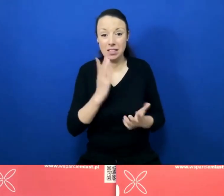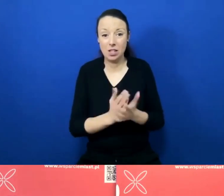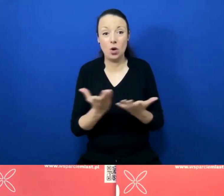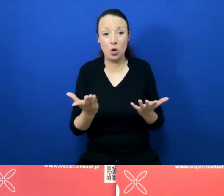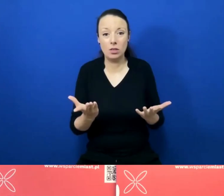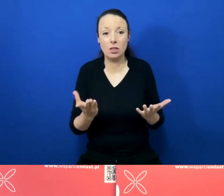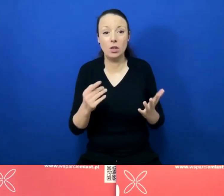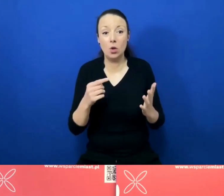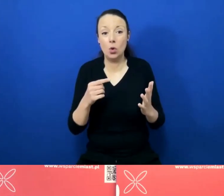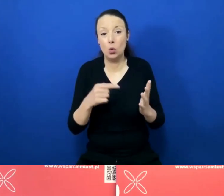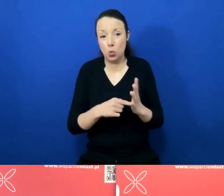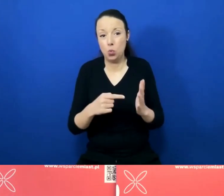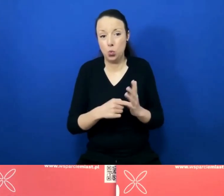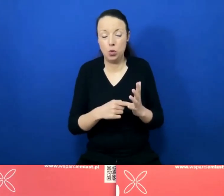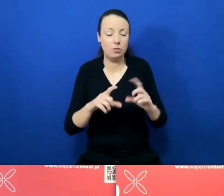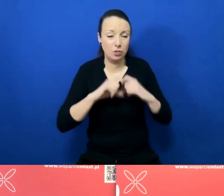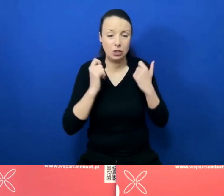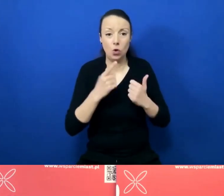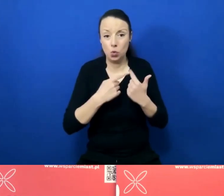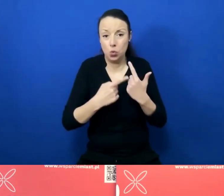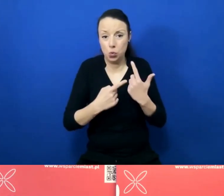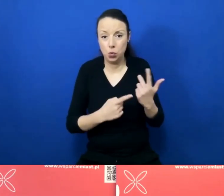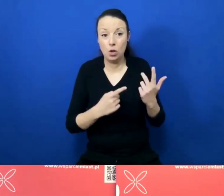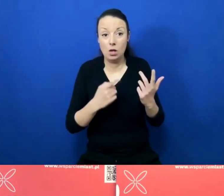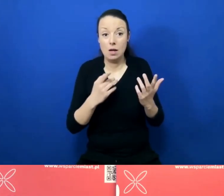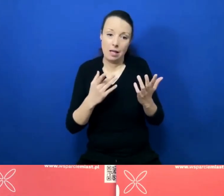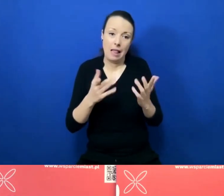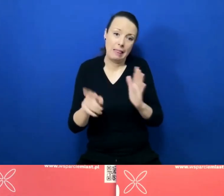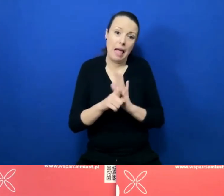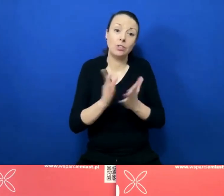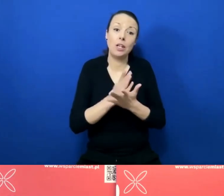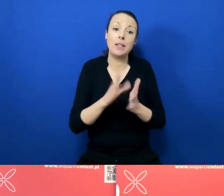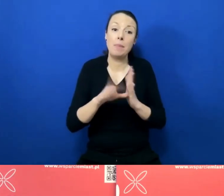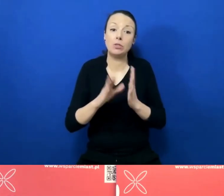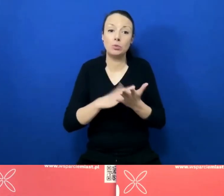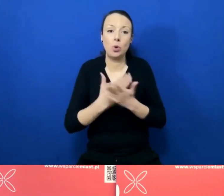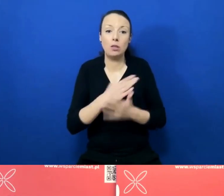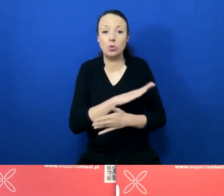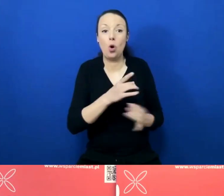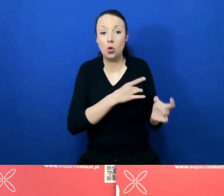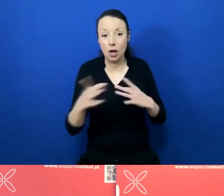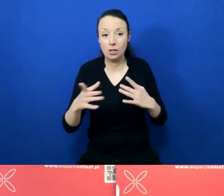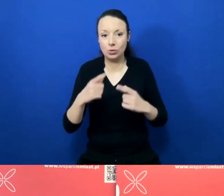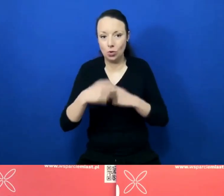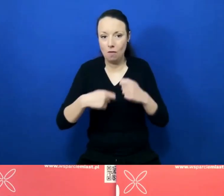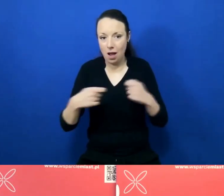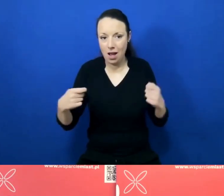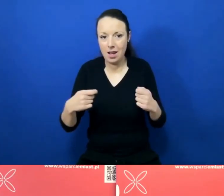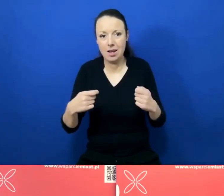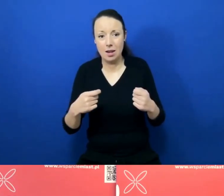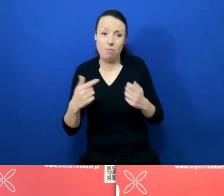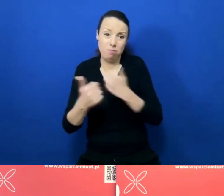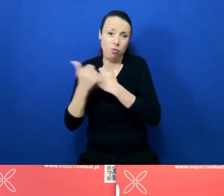But these dimensions themselves, especially for middle-sized cities, do not address